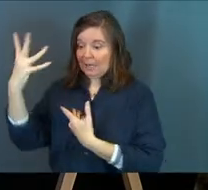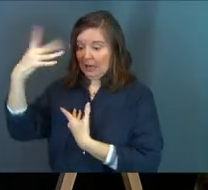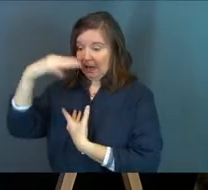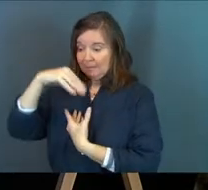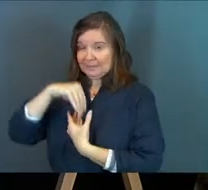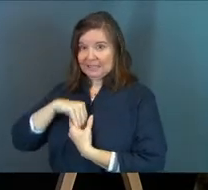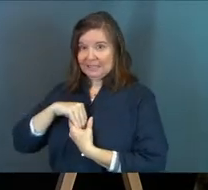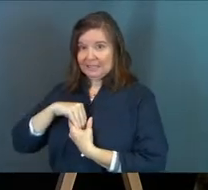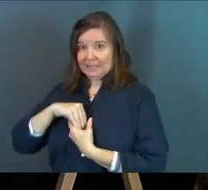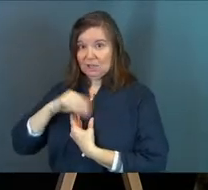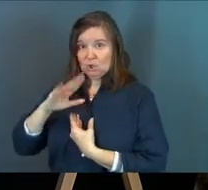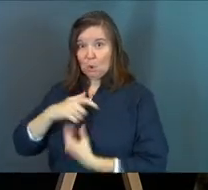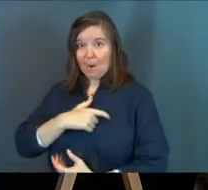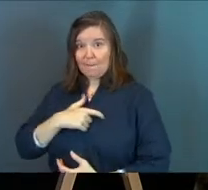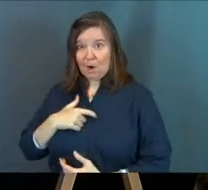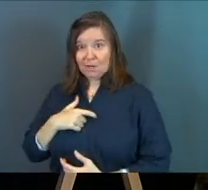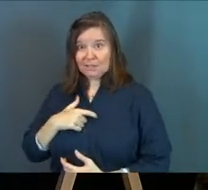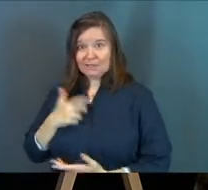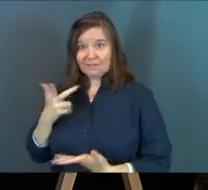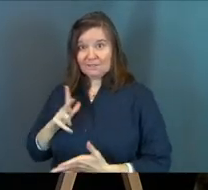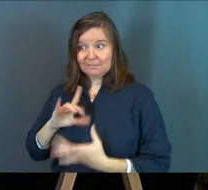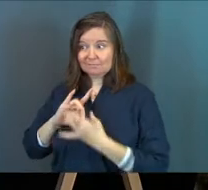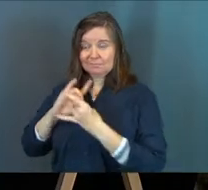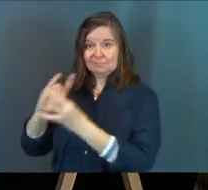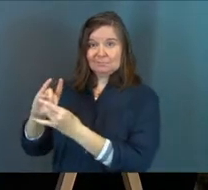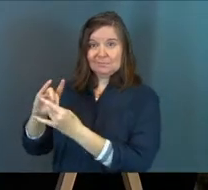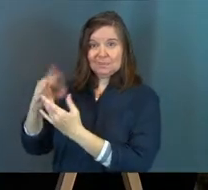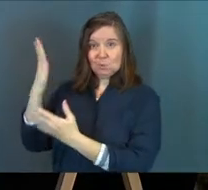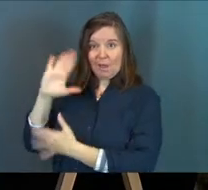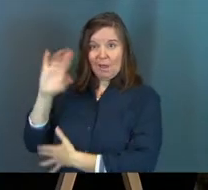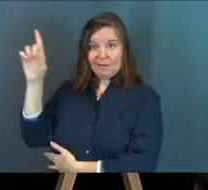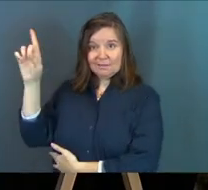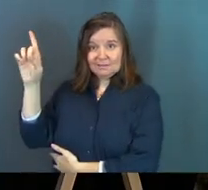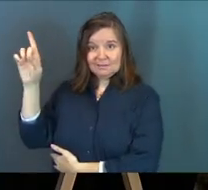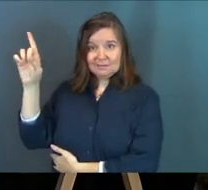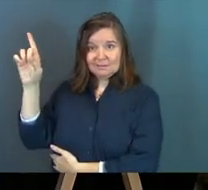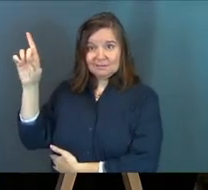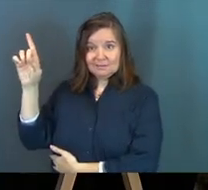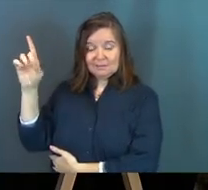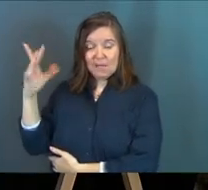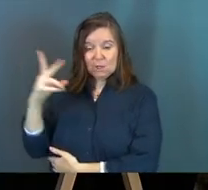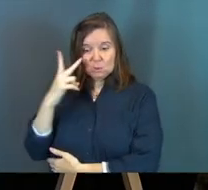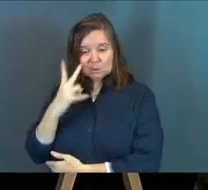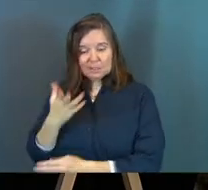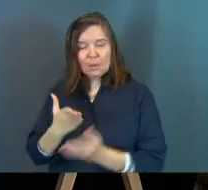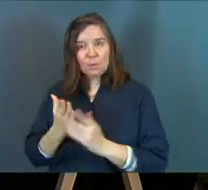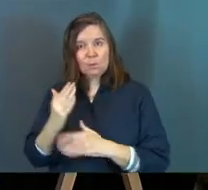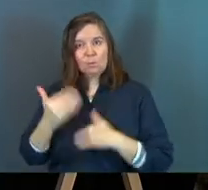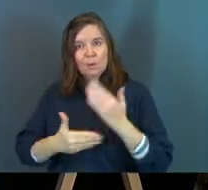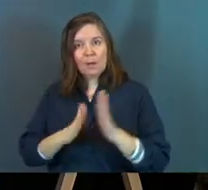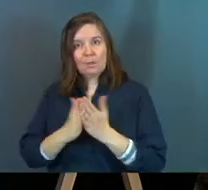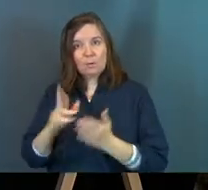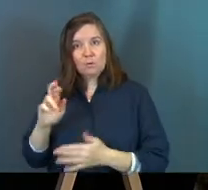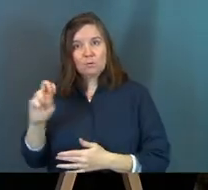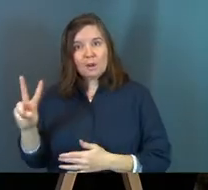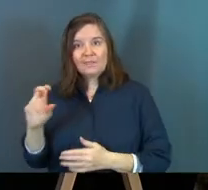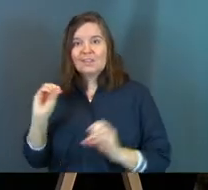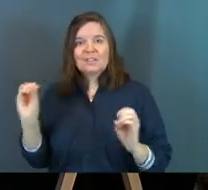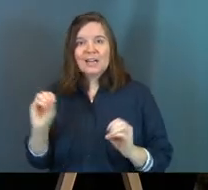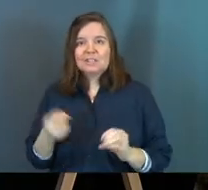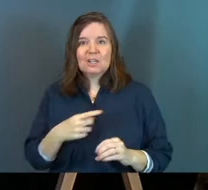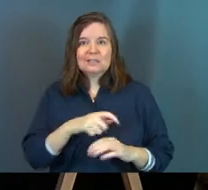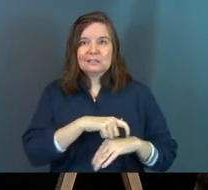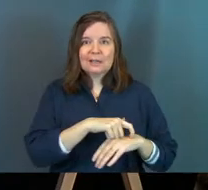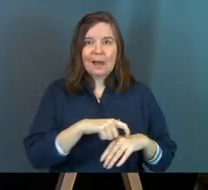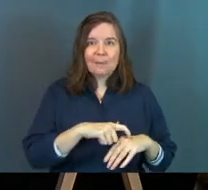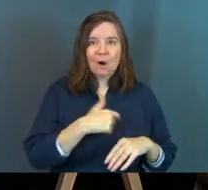comes inside you, you're marked as belonging to God. And you'll see it all throughout the book of Revelation. There's not just a